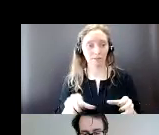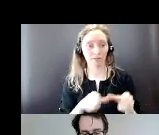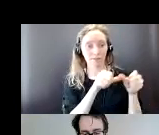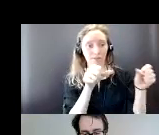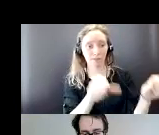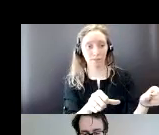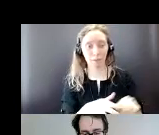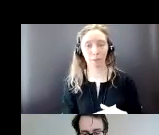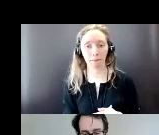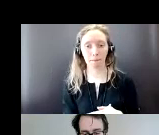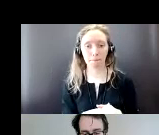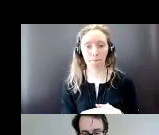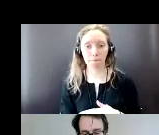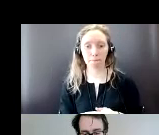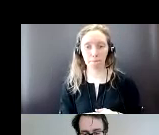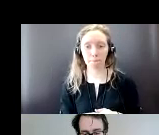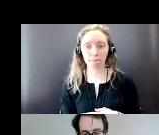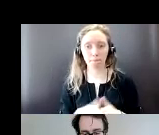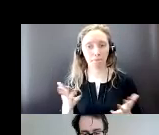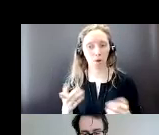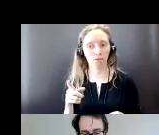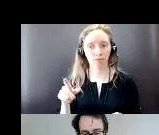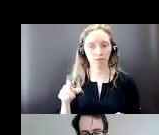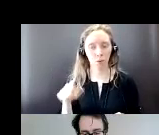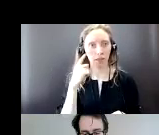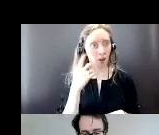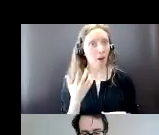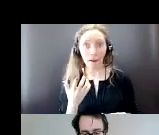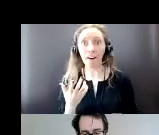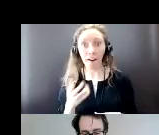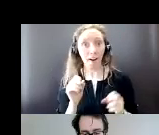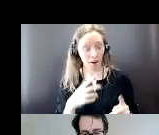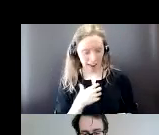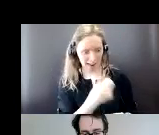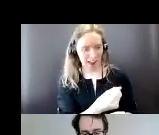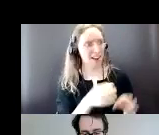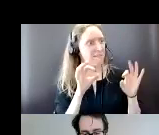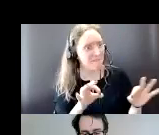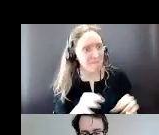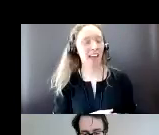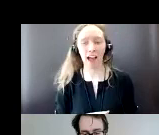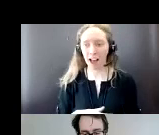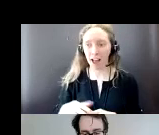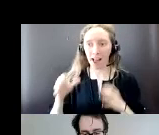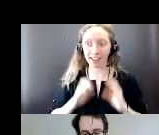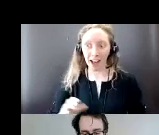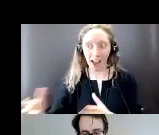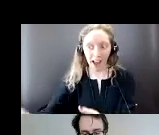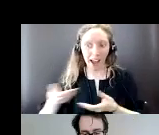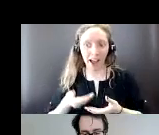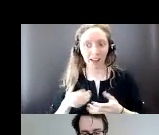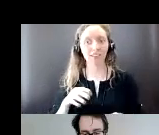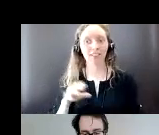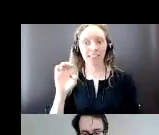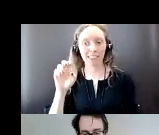what they do is, they make you think that you're accepting payments from clients, which are a lot of times e-transfers from other